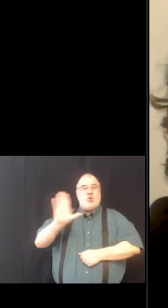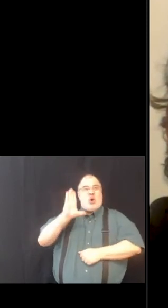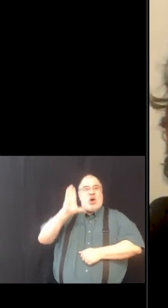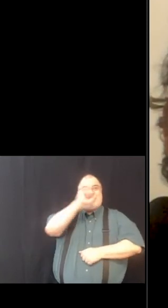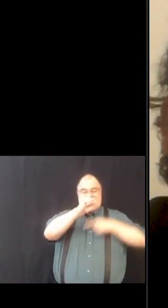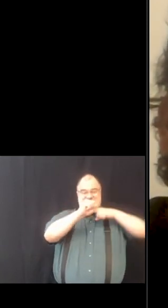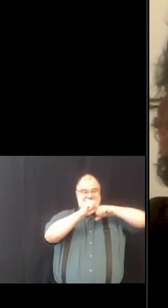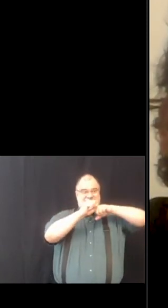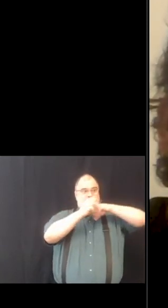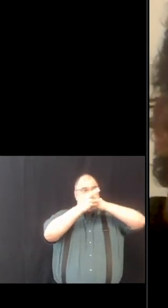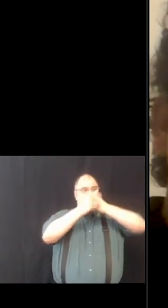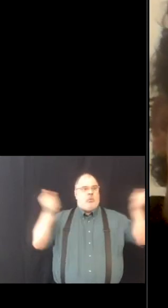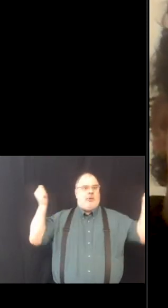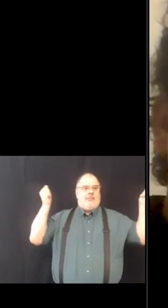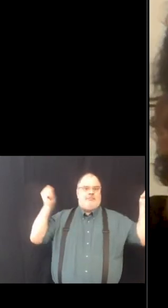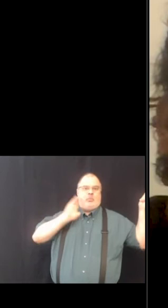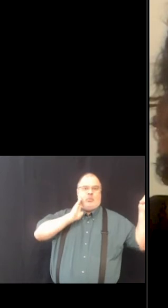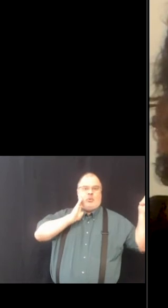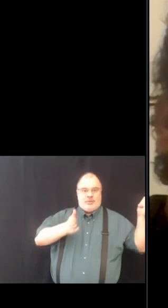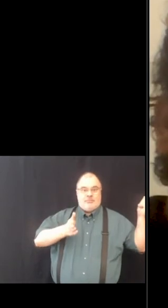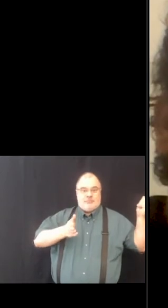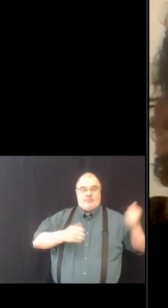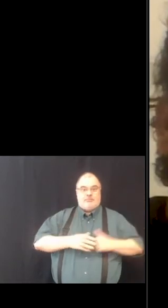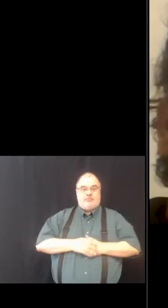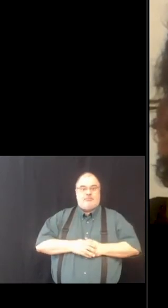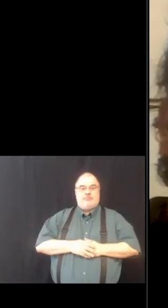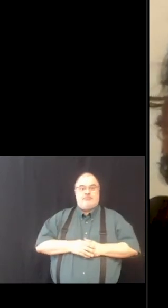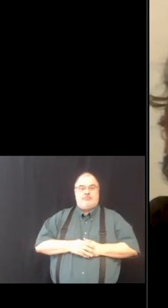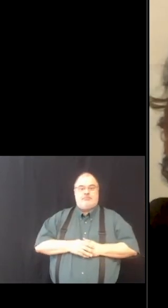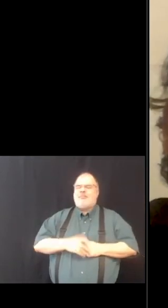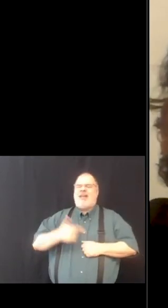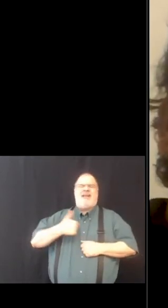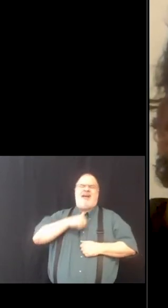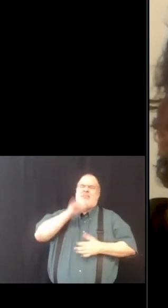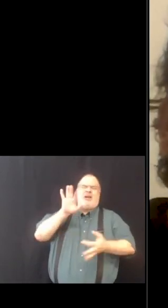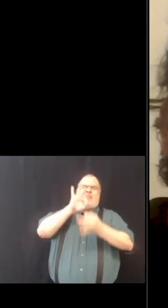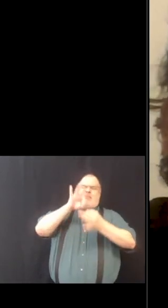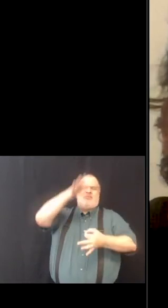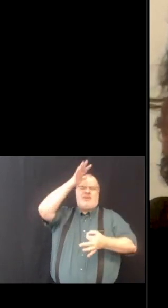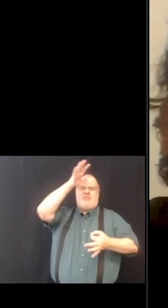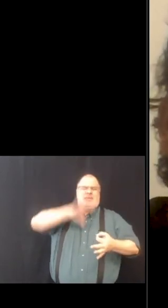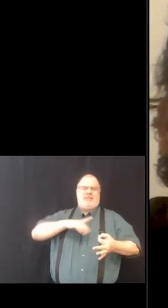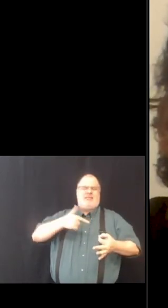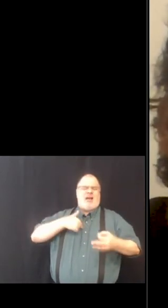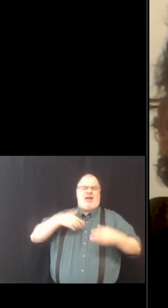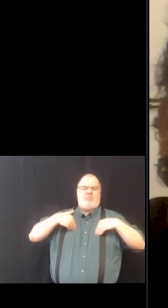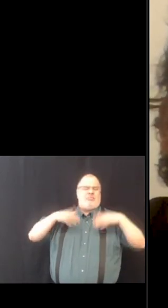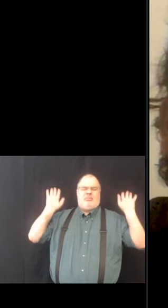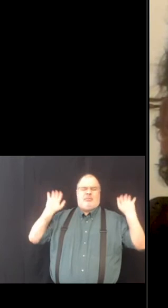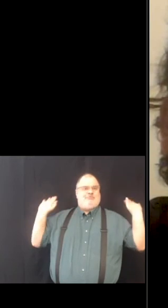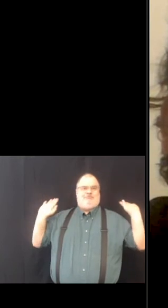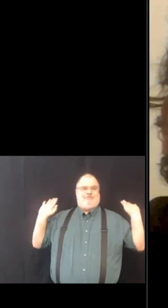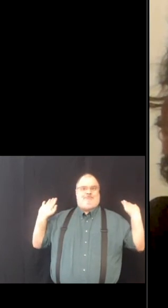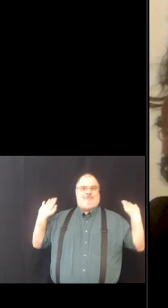proven wrong. Make no mistake, I'm not a wonderful man who sacrificed anything. I am just an employer